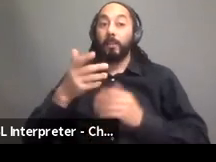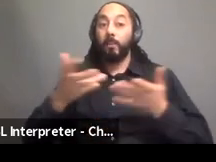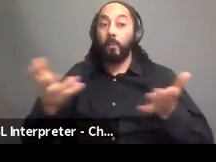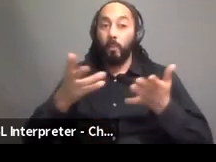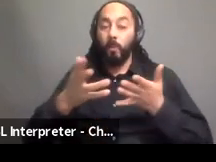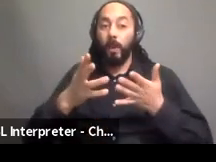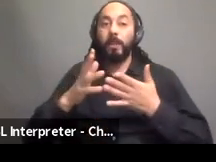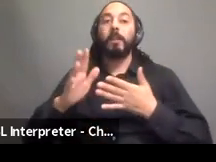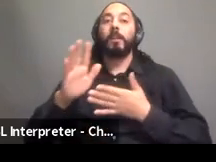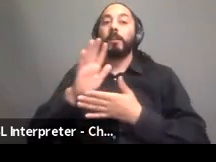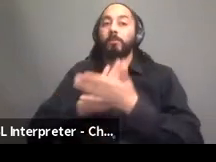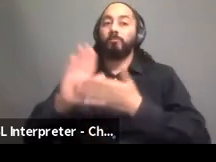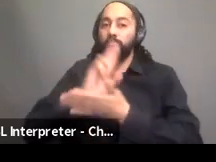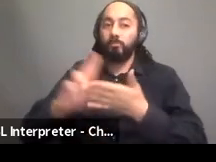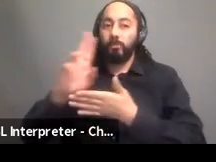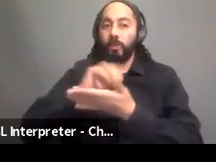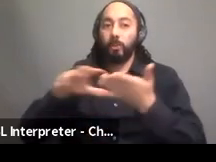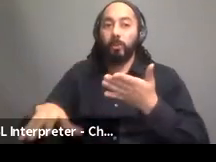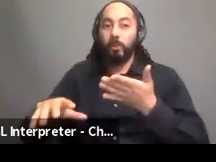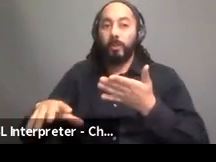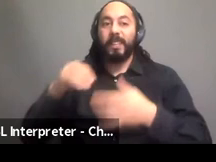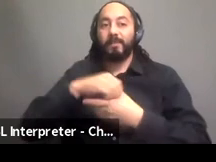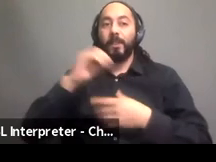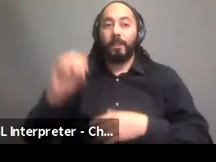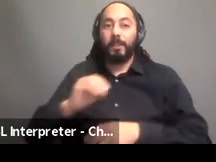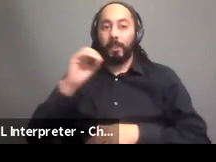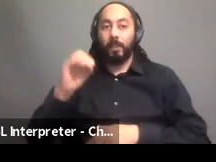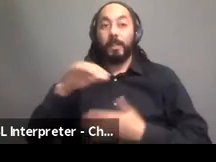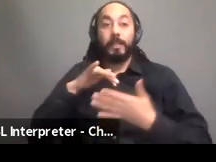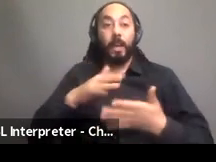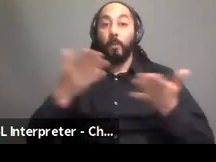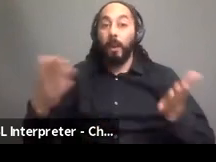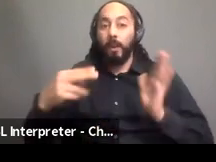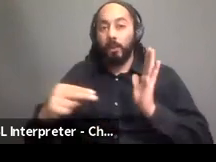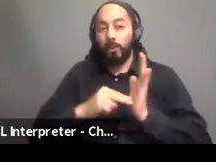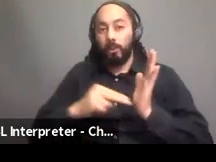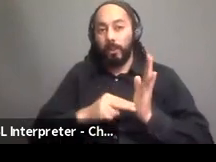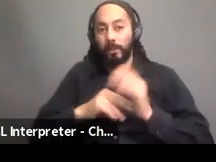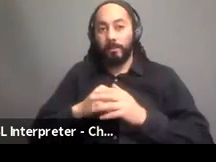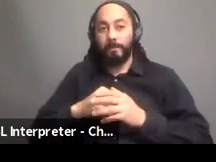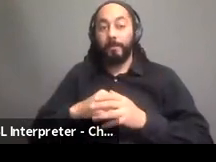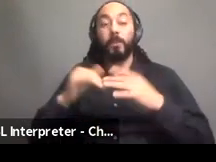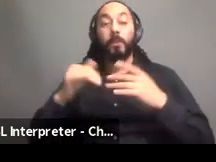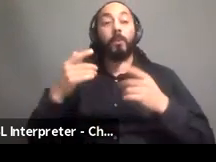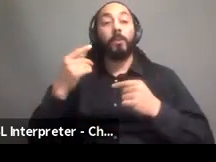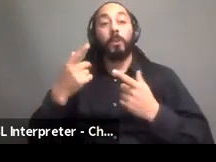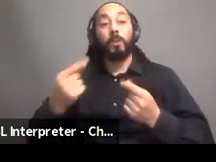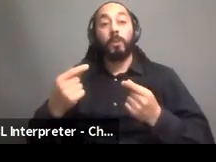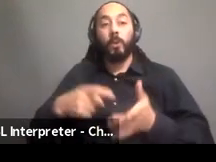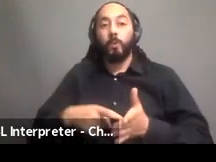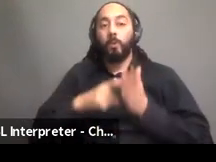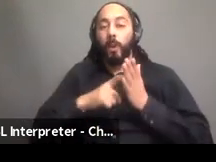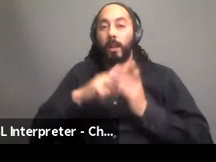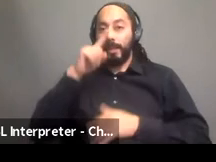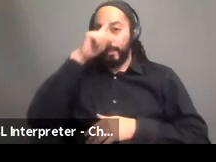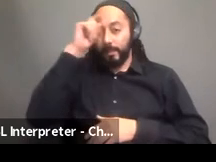post-secondary institution. She is studying nursing. She is doing a mandatory summer work term for credit and pay in